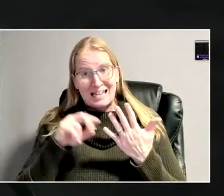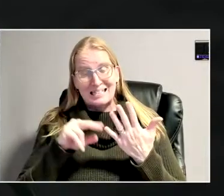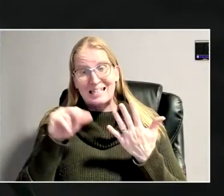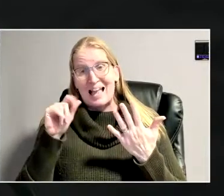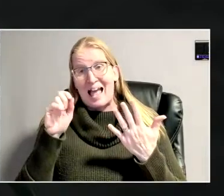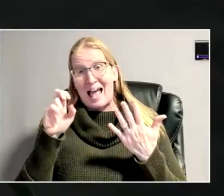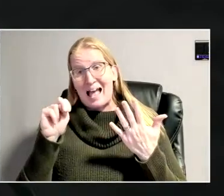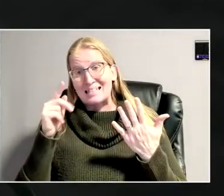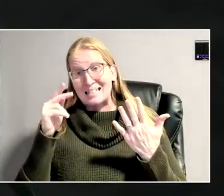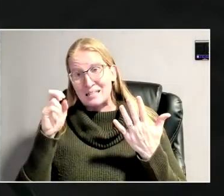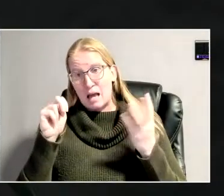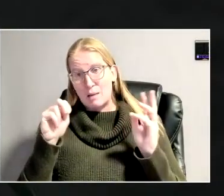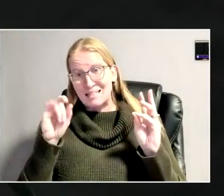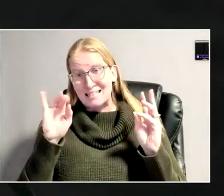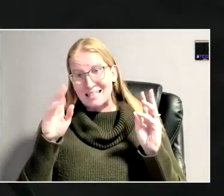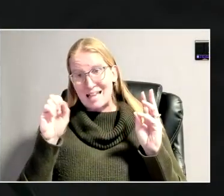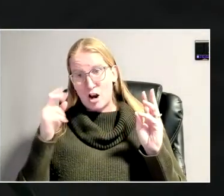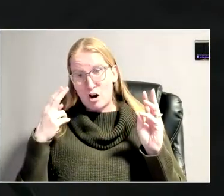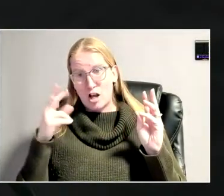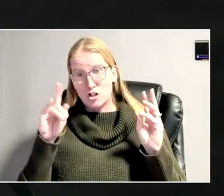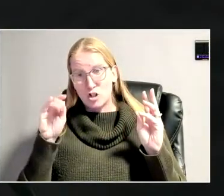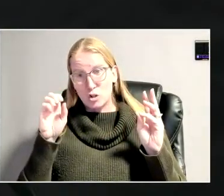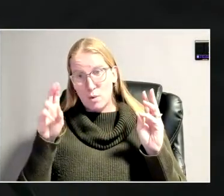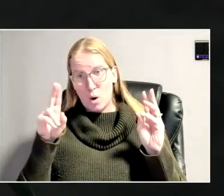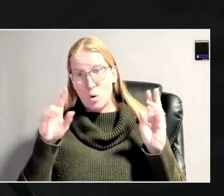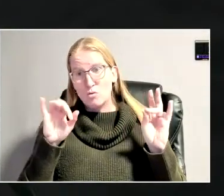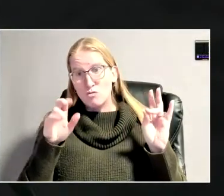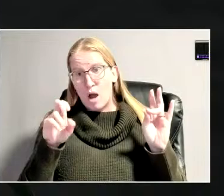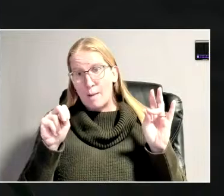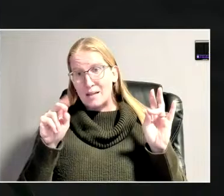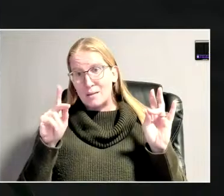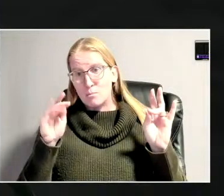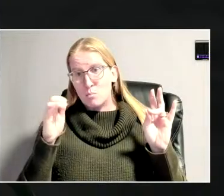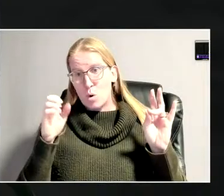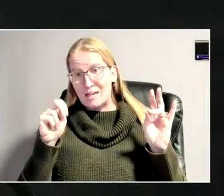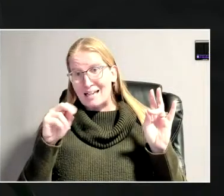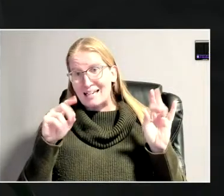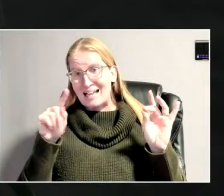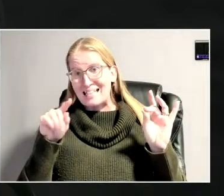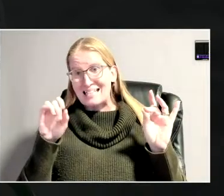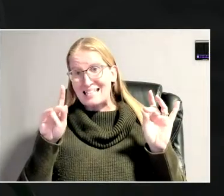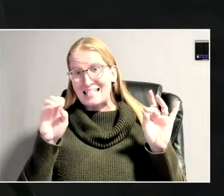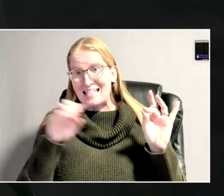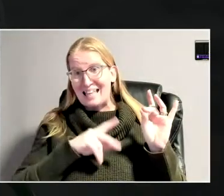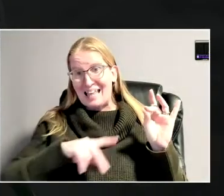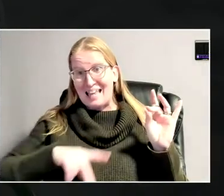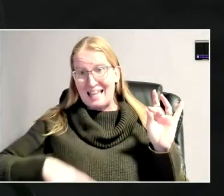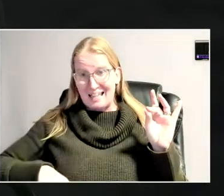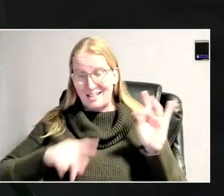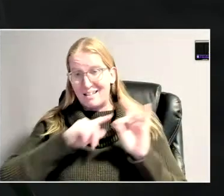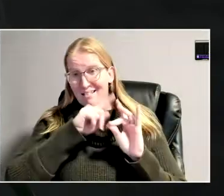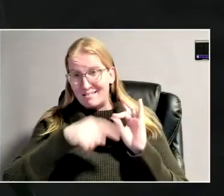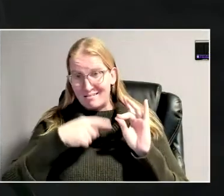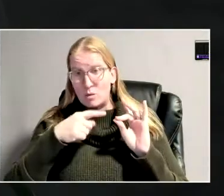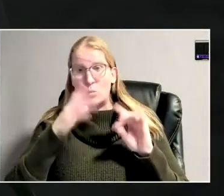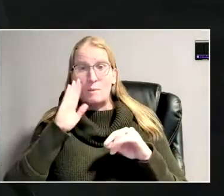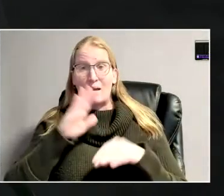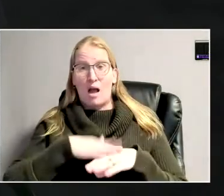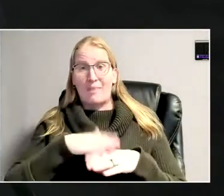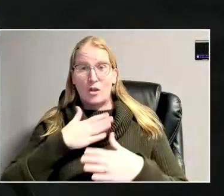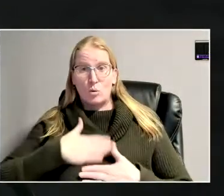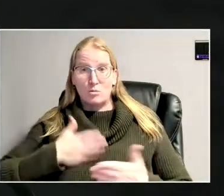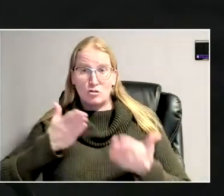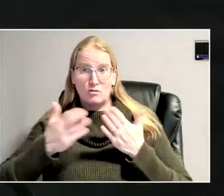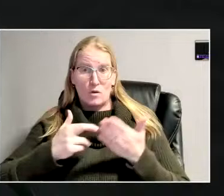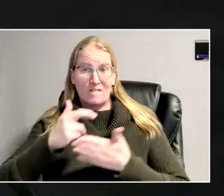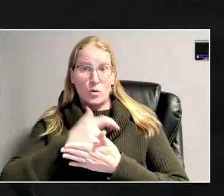turbo Robin Morgan and Zeke King to the Human Services Review Committee for a term of one year until the 2025